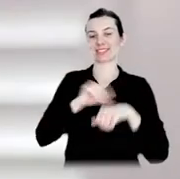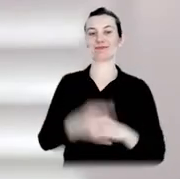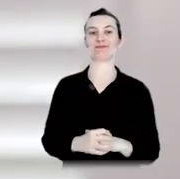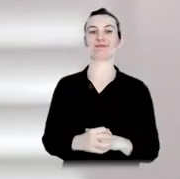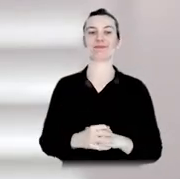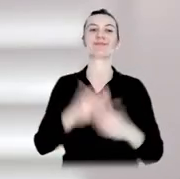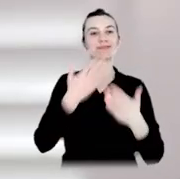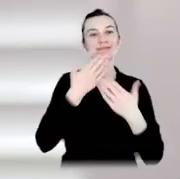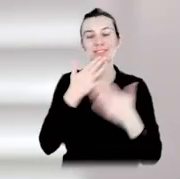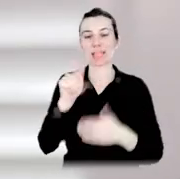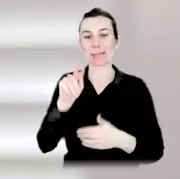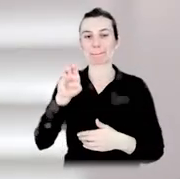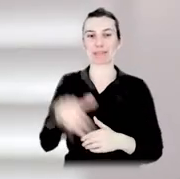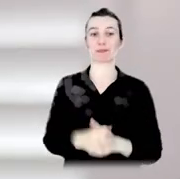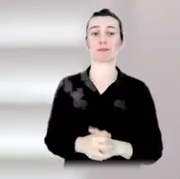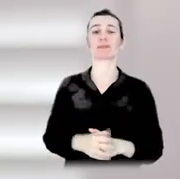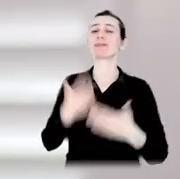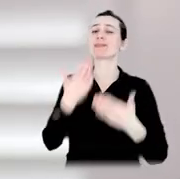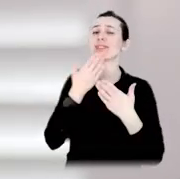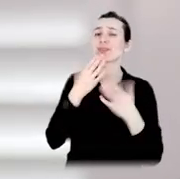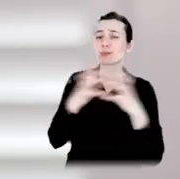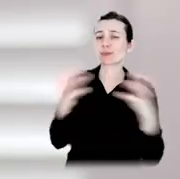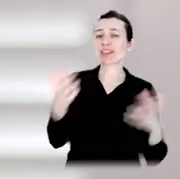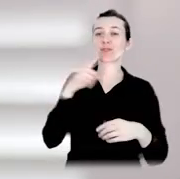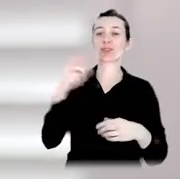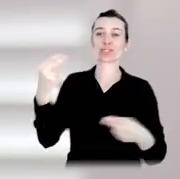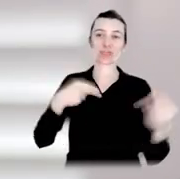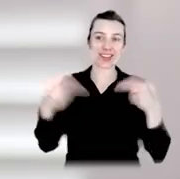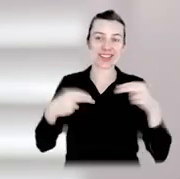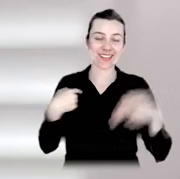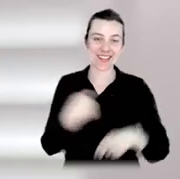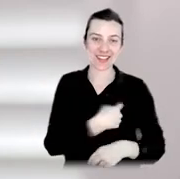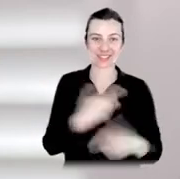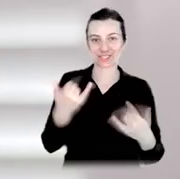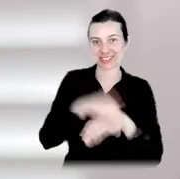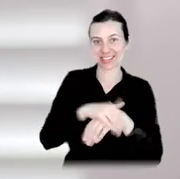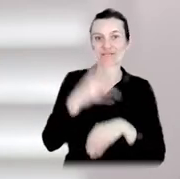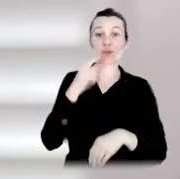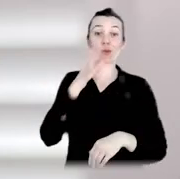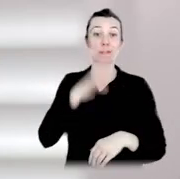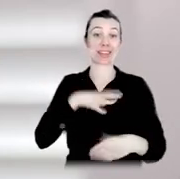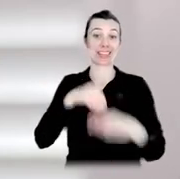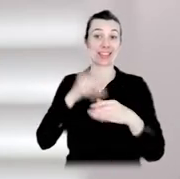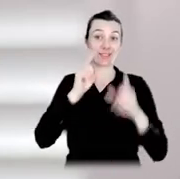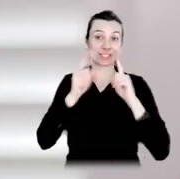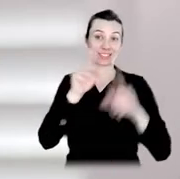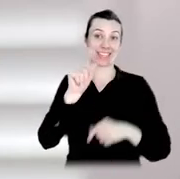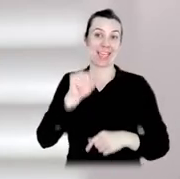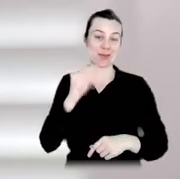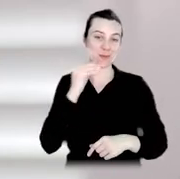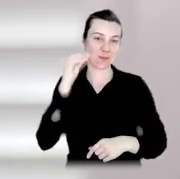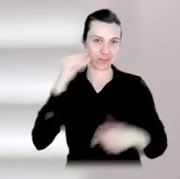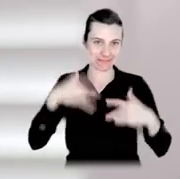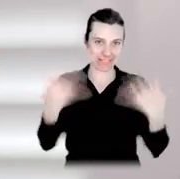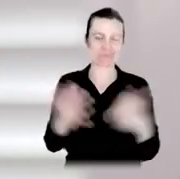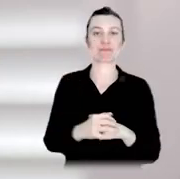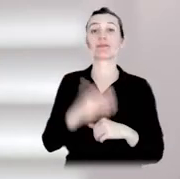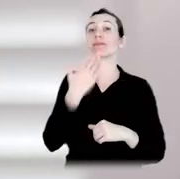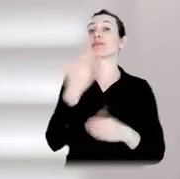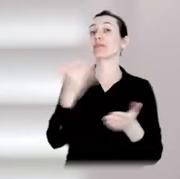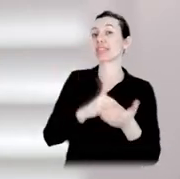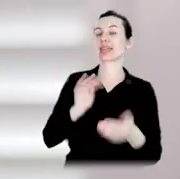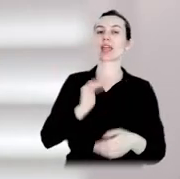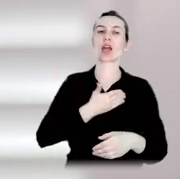Thank you so much for joining us tonight for our Women in Conversation at Home event. And thank you once again to our sponsors